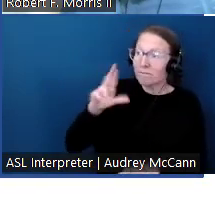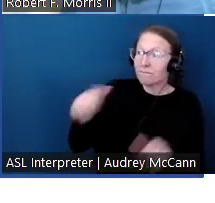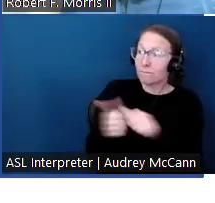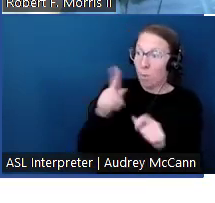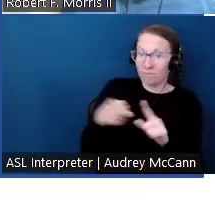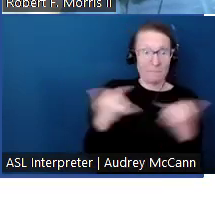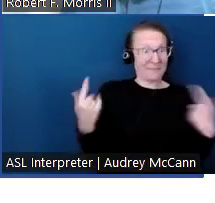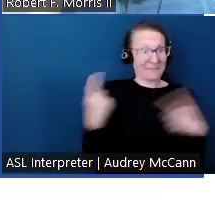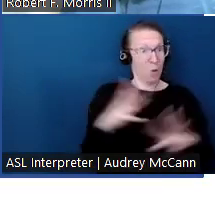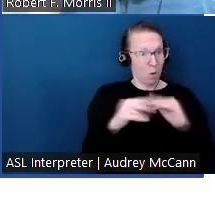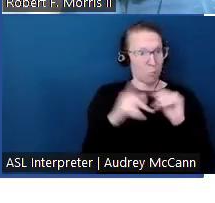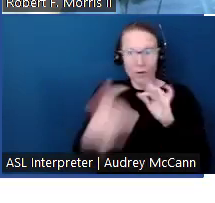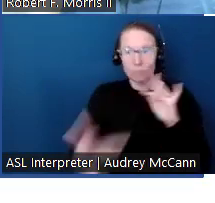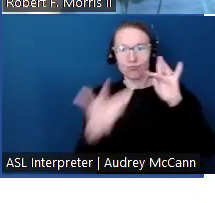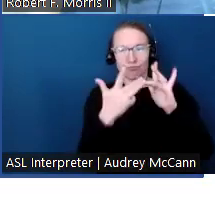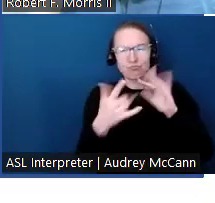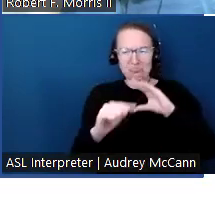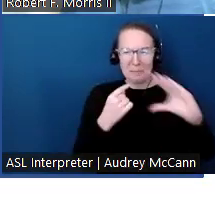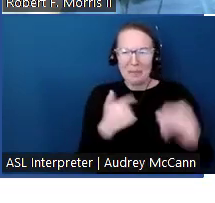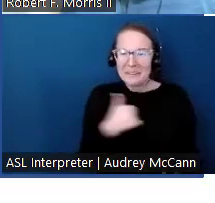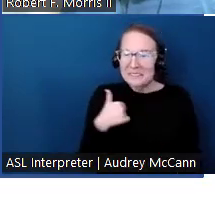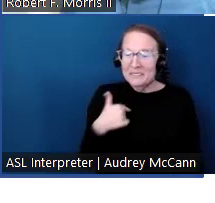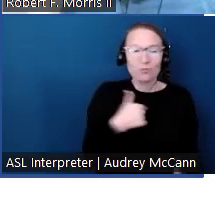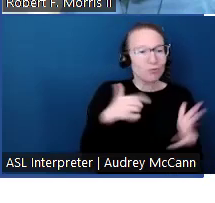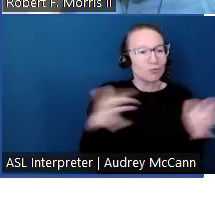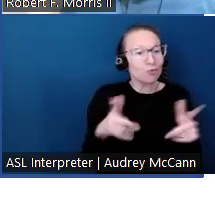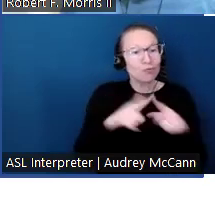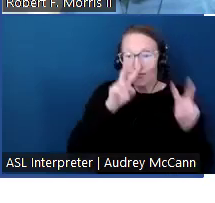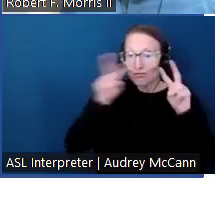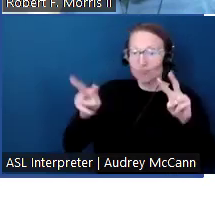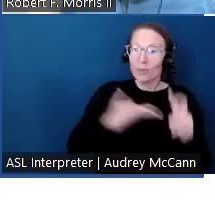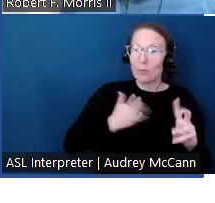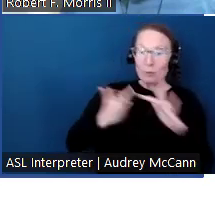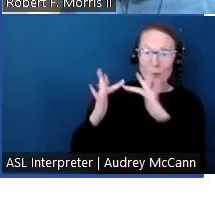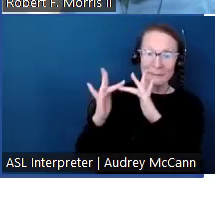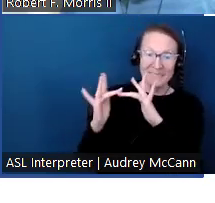webinar, you can reach out to us over email. And we encourage you to visit our website,